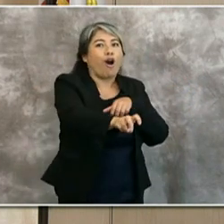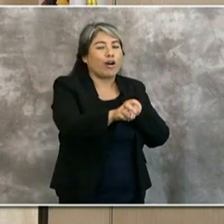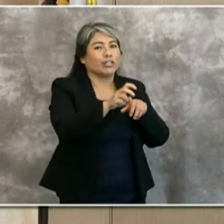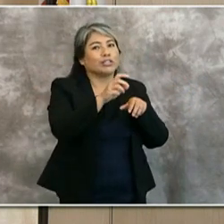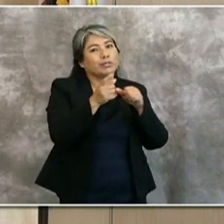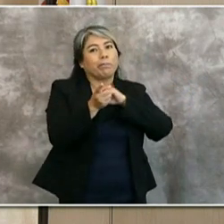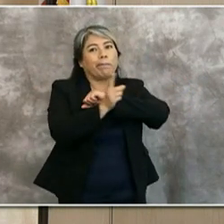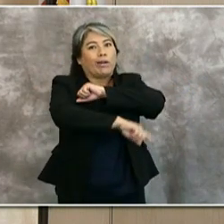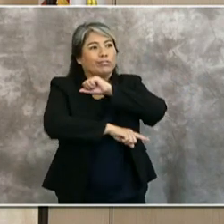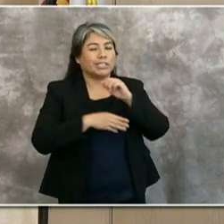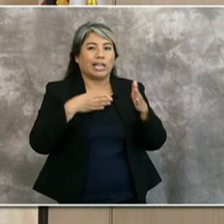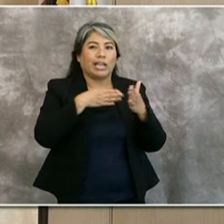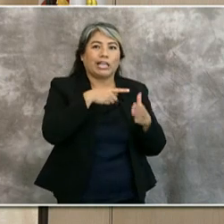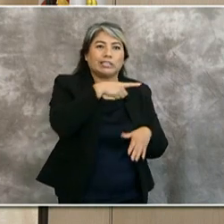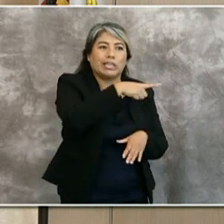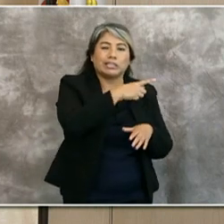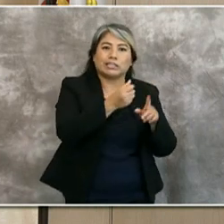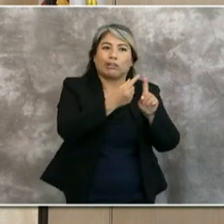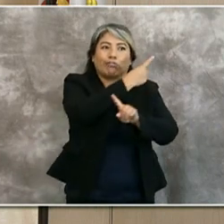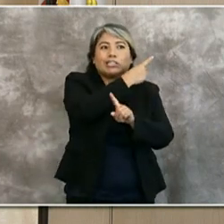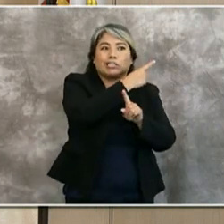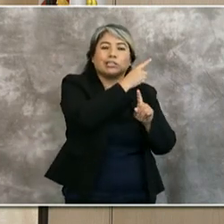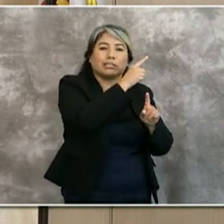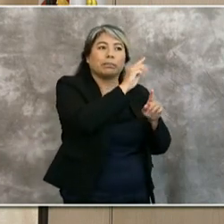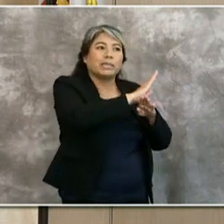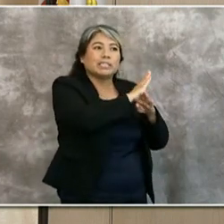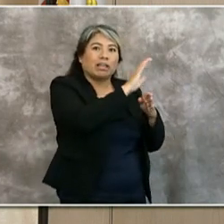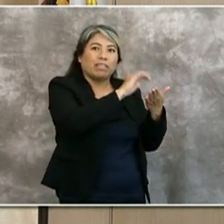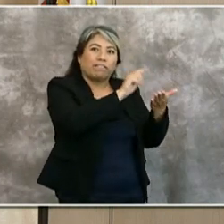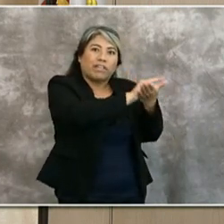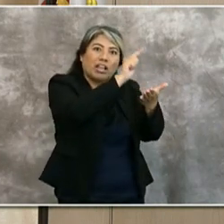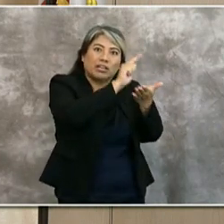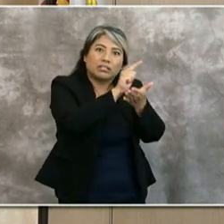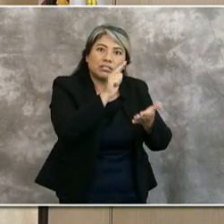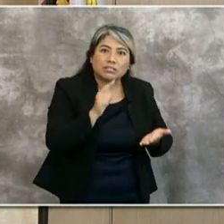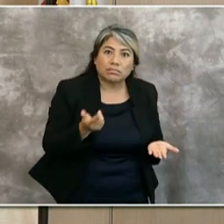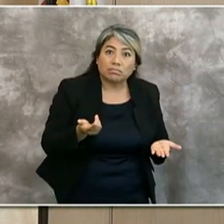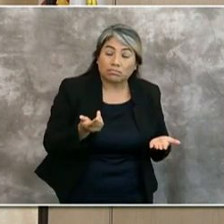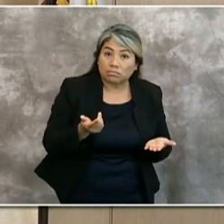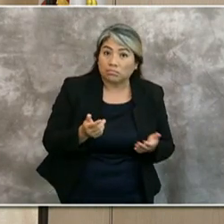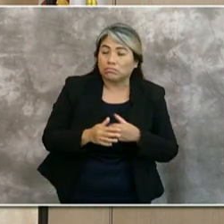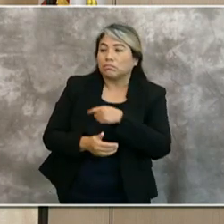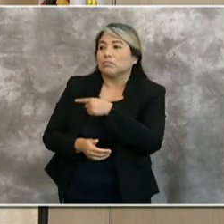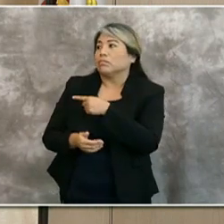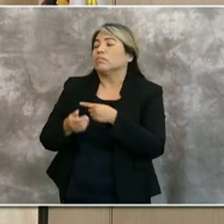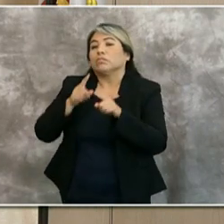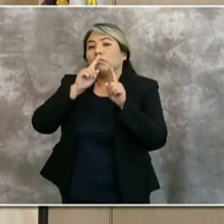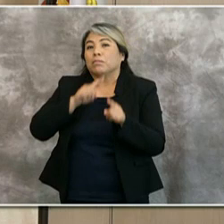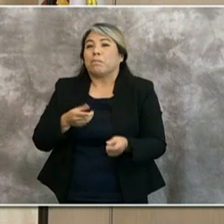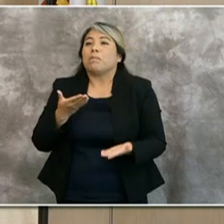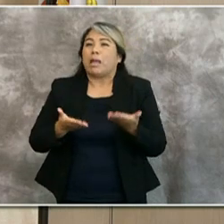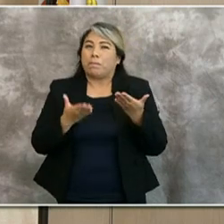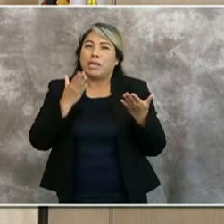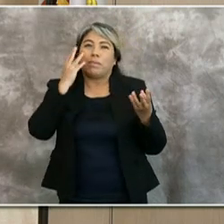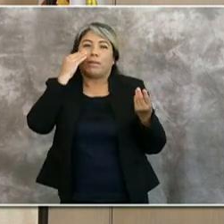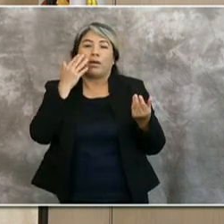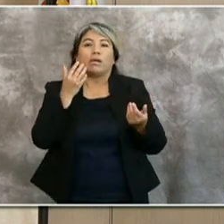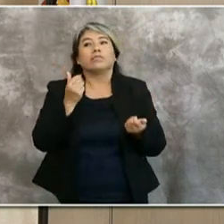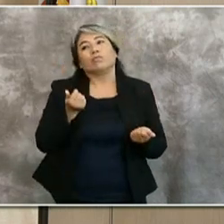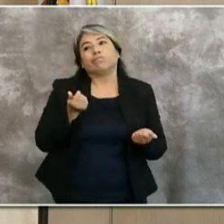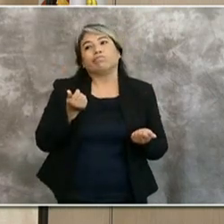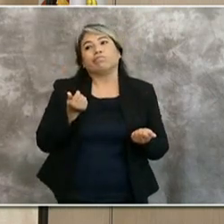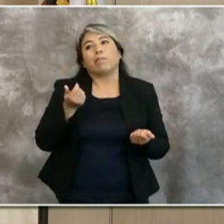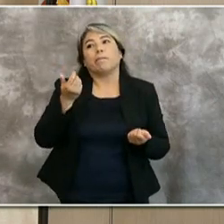penalties against these egregious violators? Well, that will probably be considered, or may be